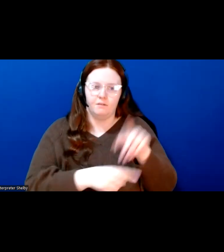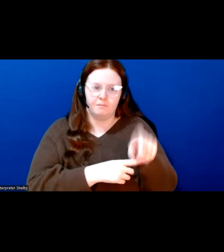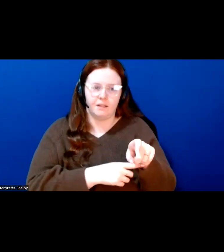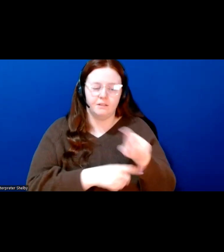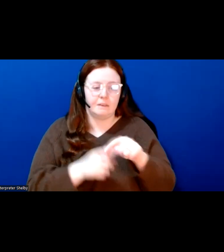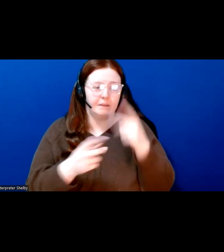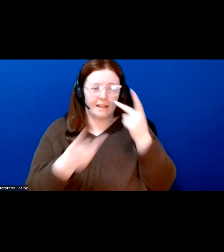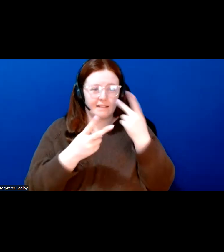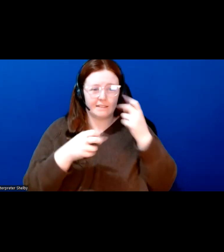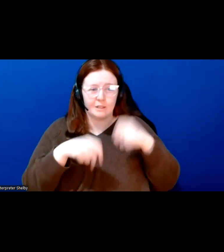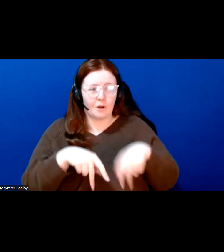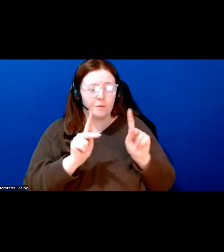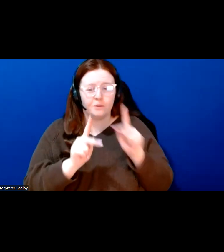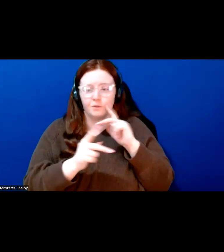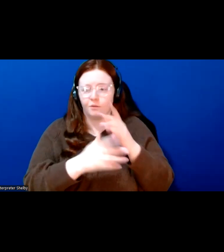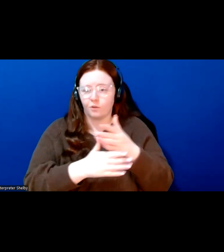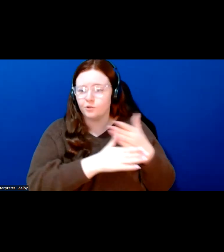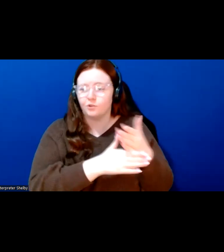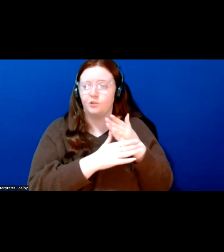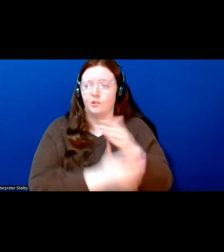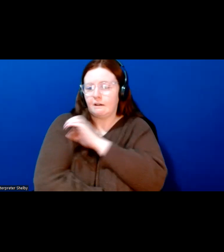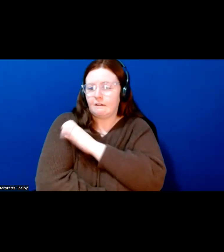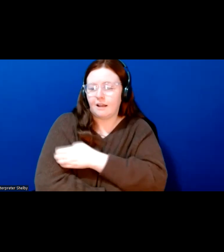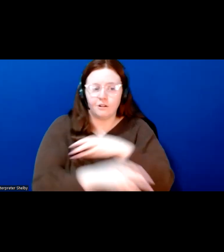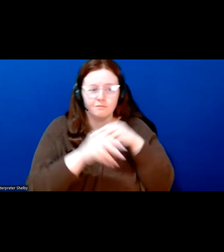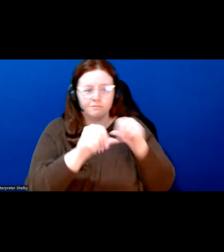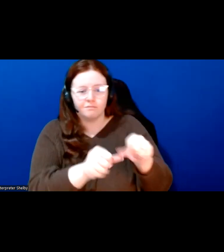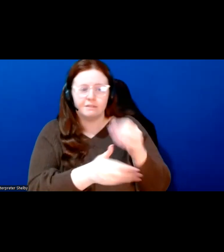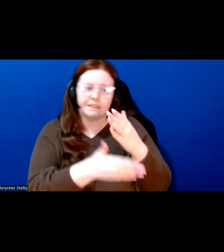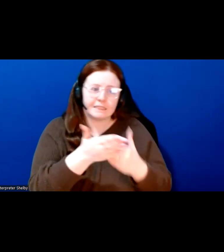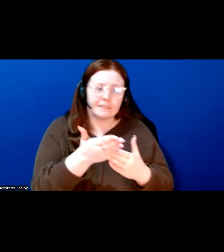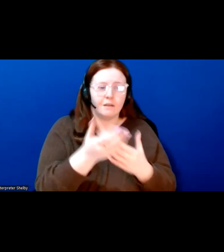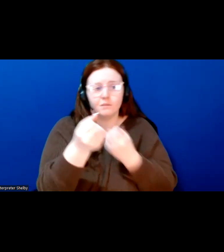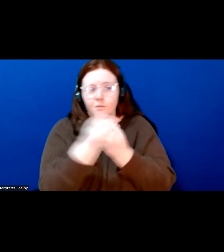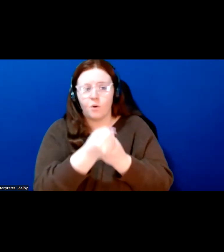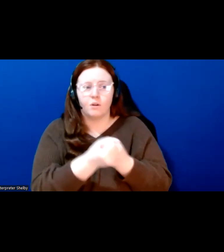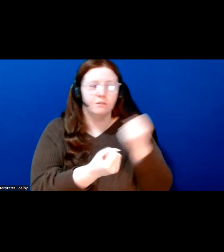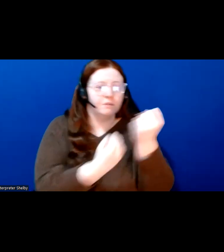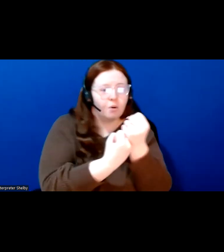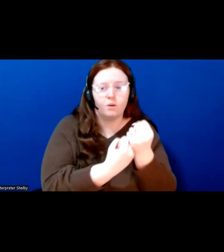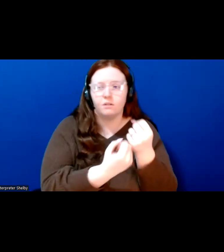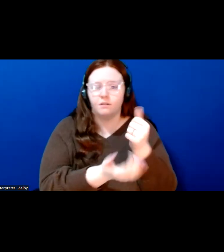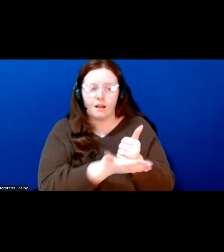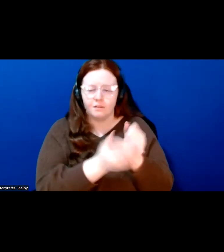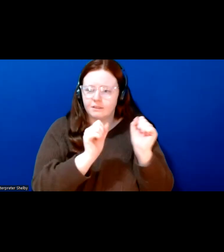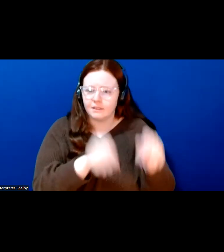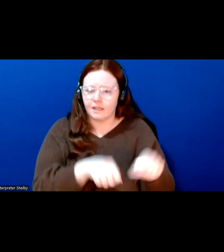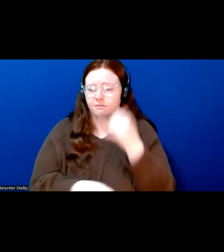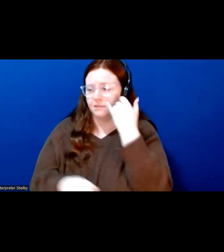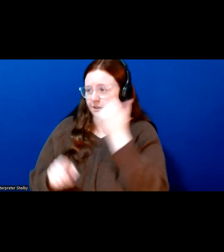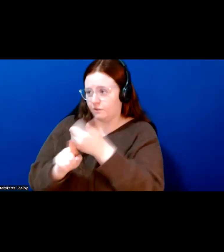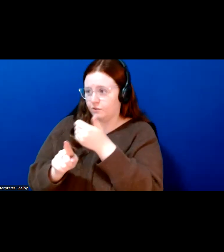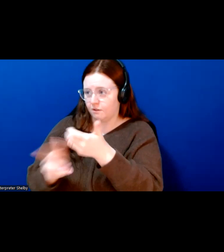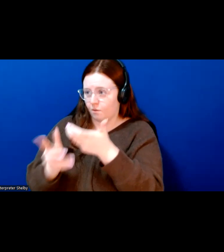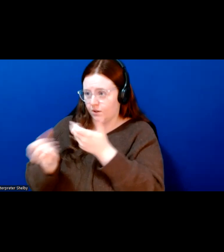the opportunity for there to be shared energy expenditure. Some can rest while others hold each other up, and vice versa. If anyone does want to help and support